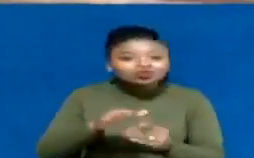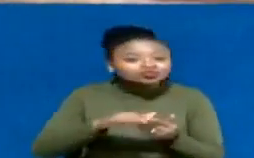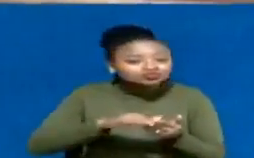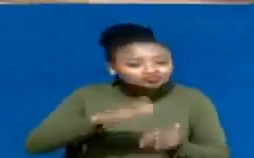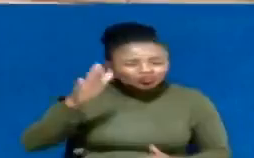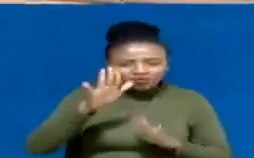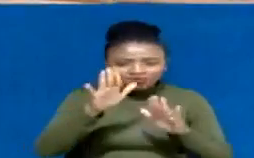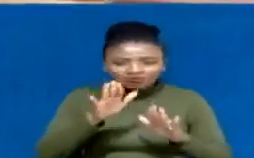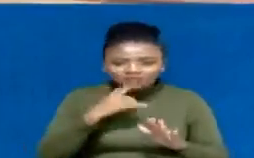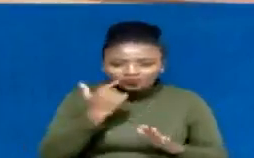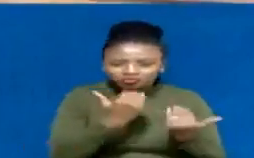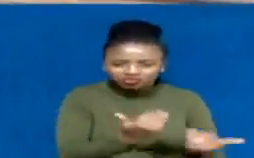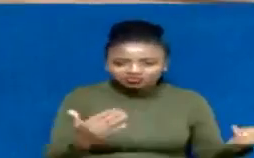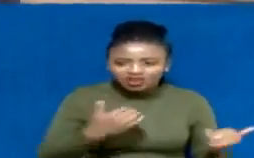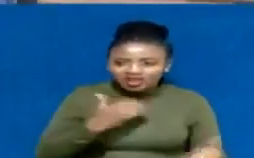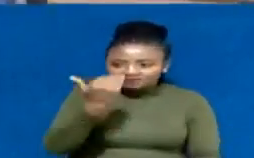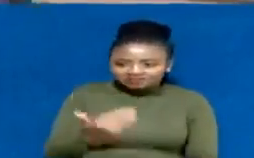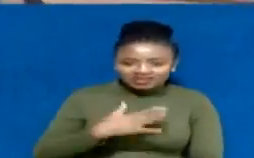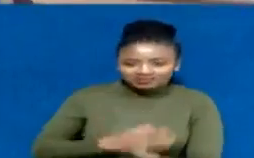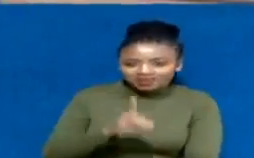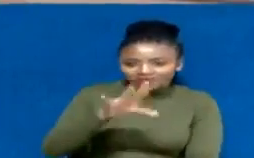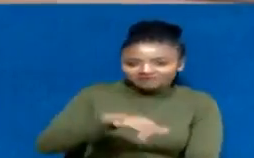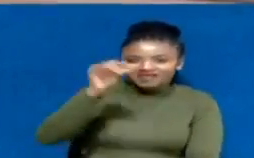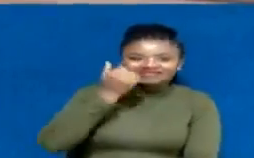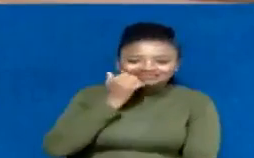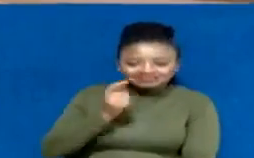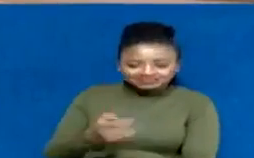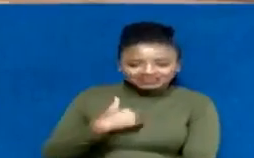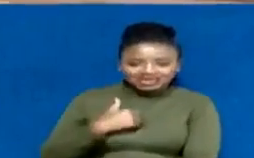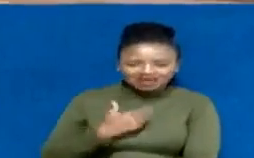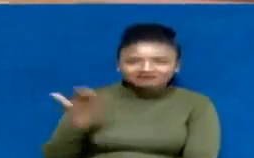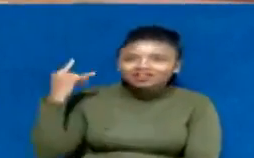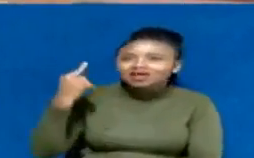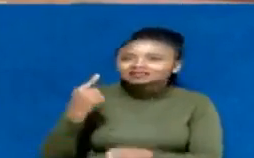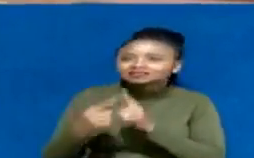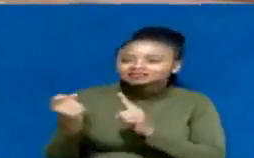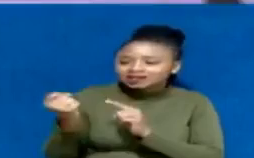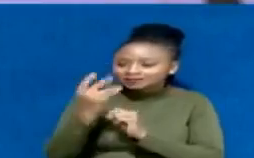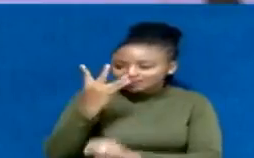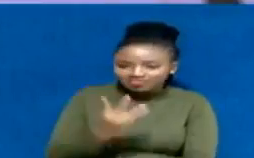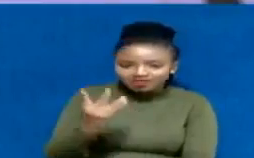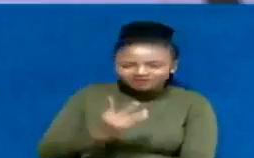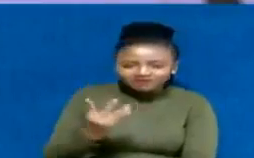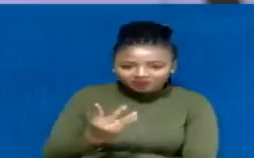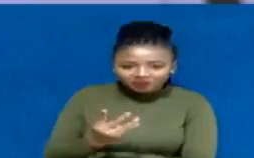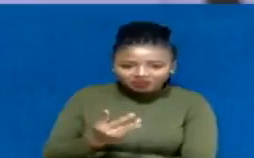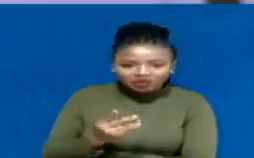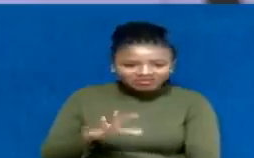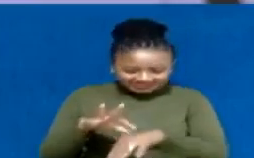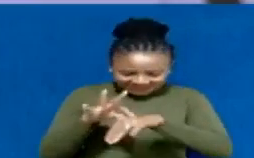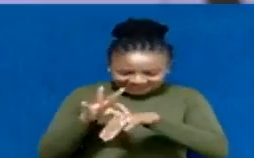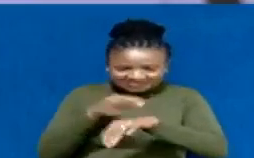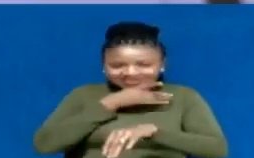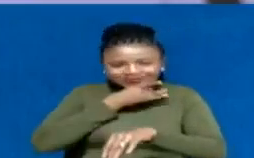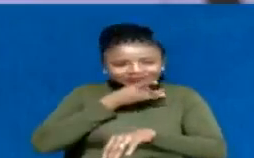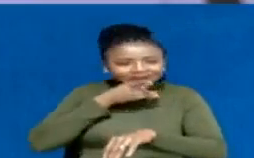children. Mimi nilikuwa na mtoto wangu mmoja alipatikana na hiyo ugonjwa last year mwezi wa 4. Alikuwa ni ana ngozi mbaya